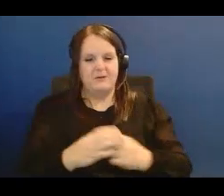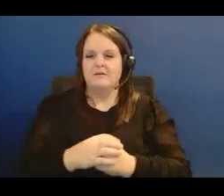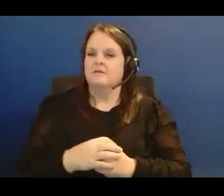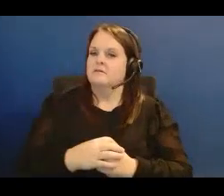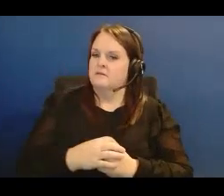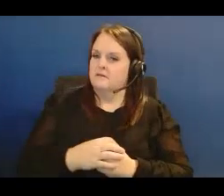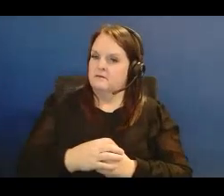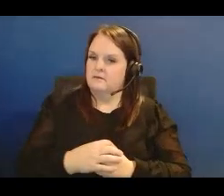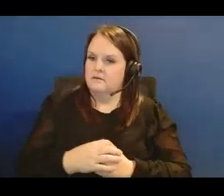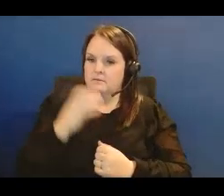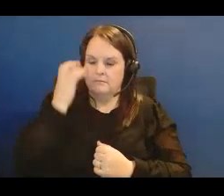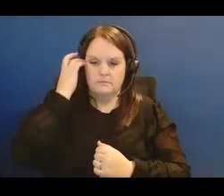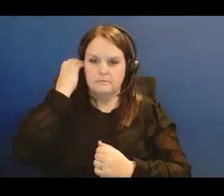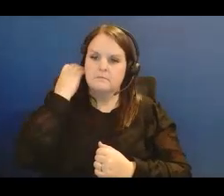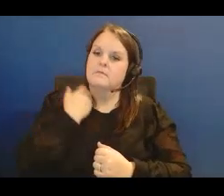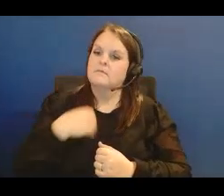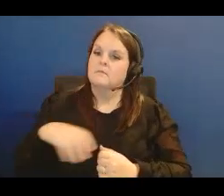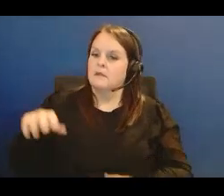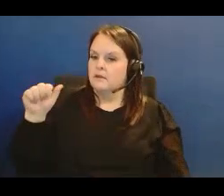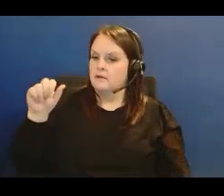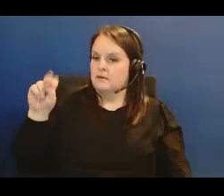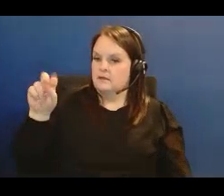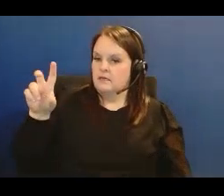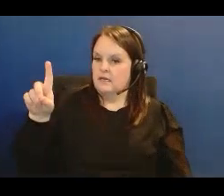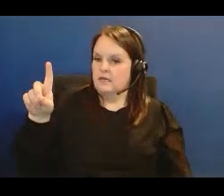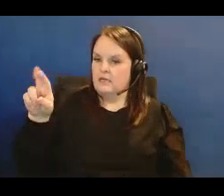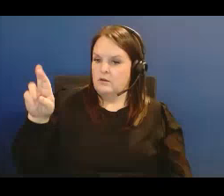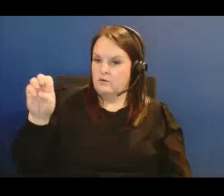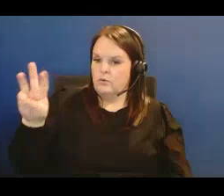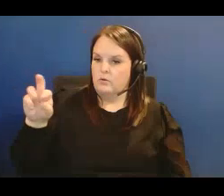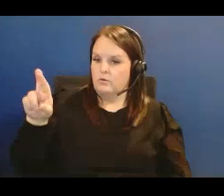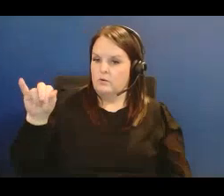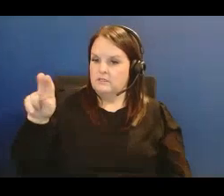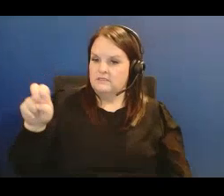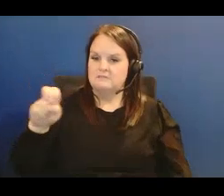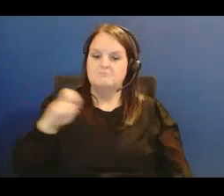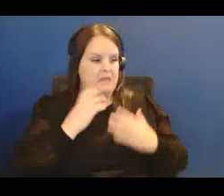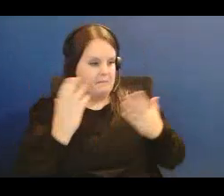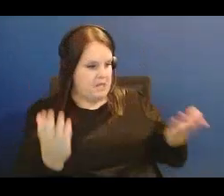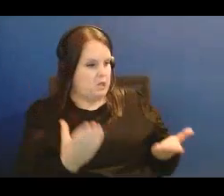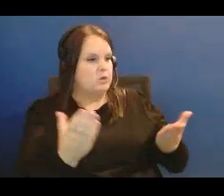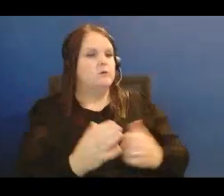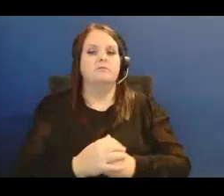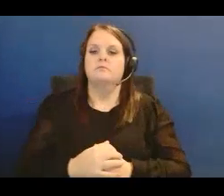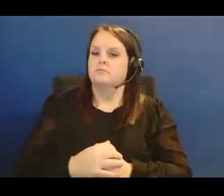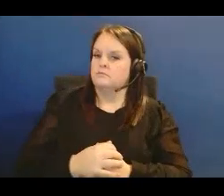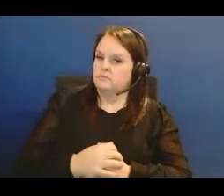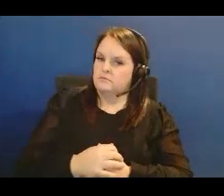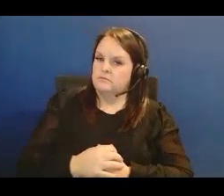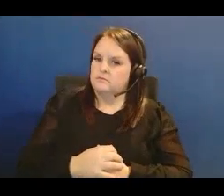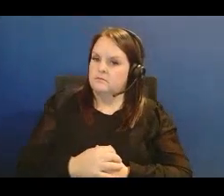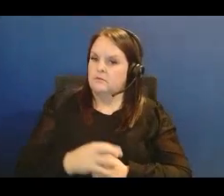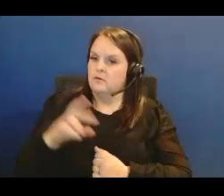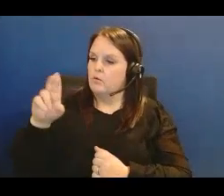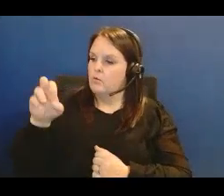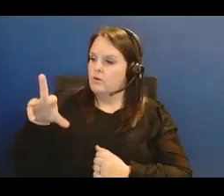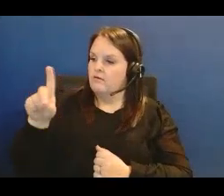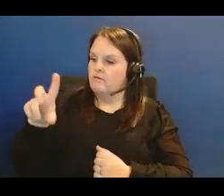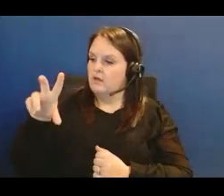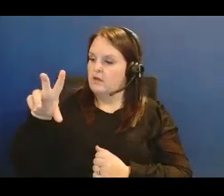you. Dr. Andrew Rise. Present, I'm here. Thank you. Reverend Dr.